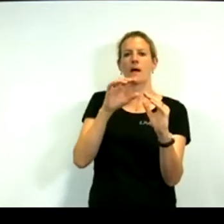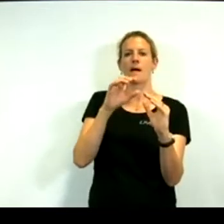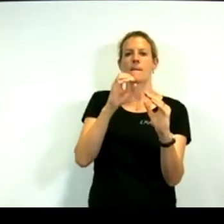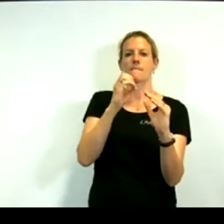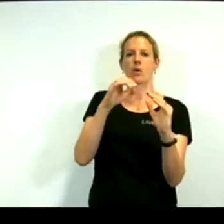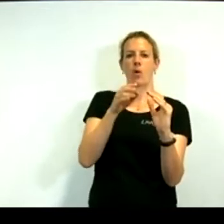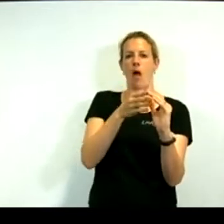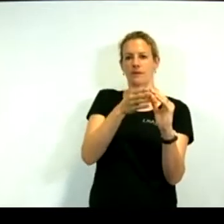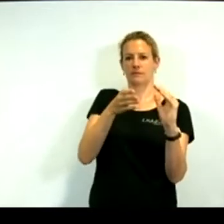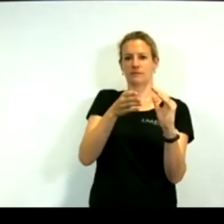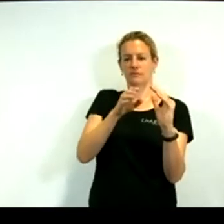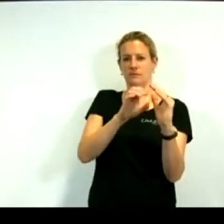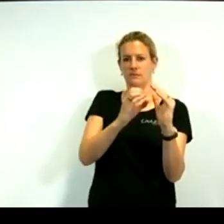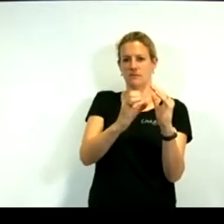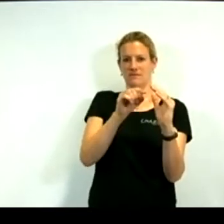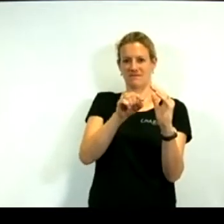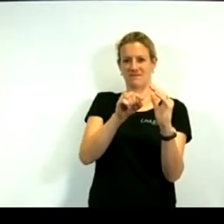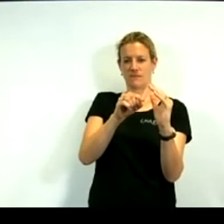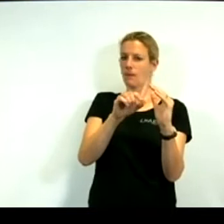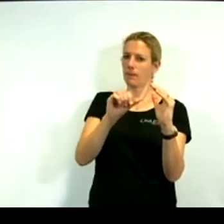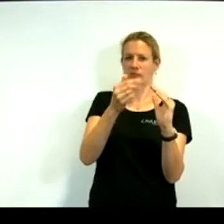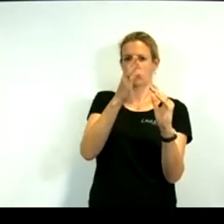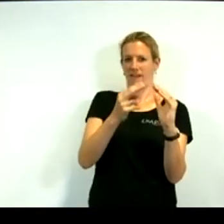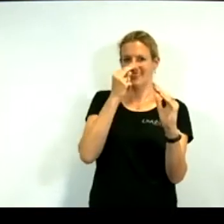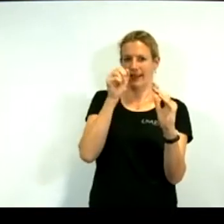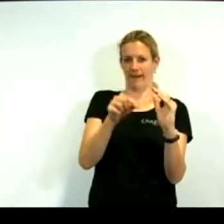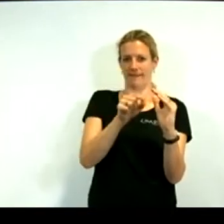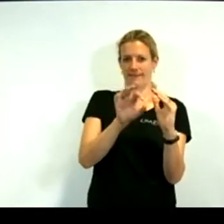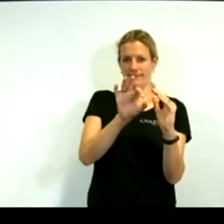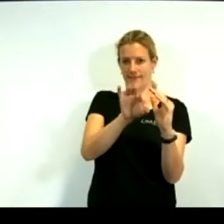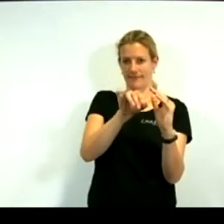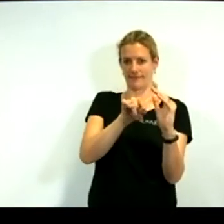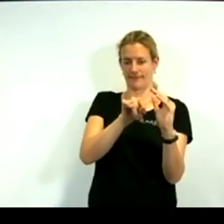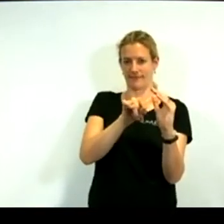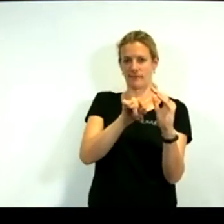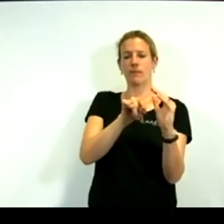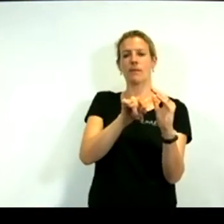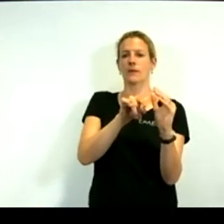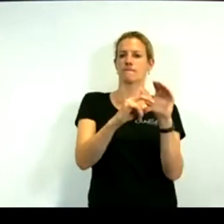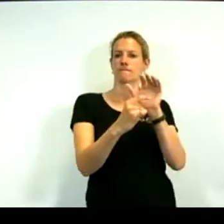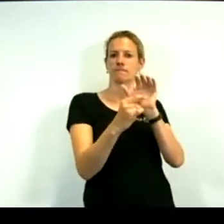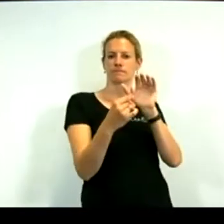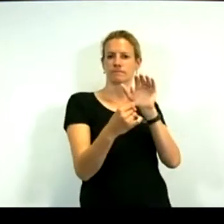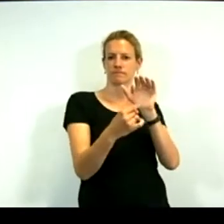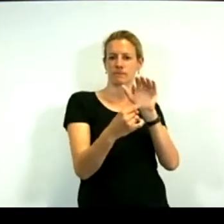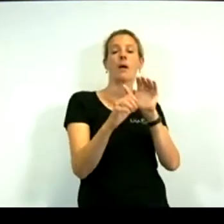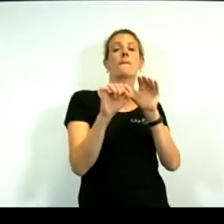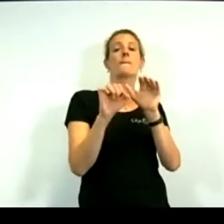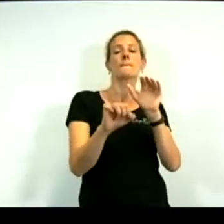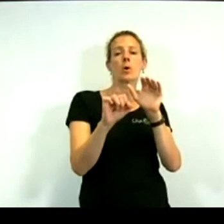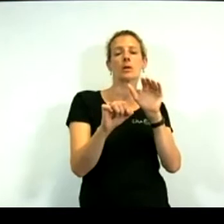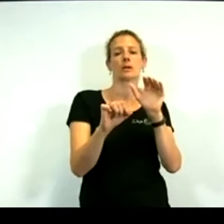fine vision. So it's possible for a coloboma, like in the picture on the right,